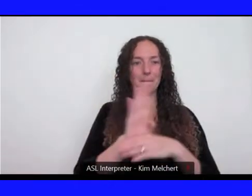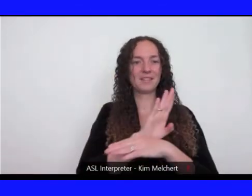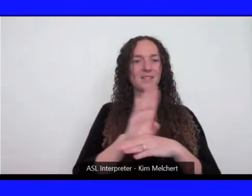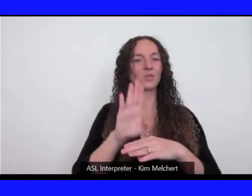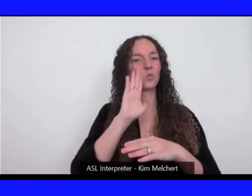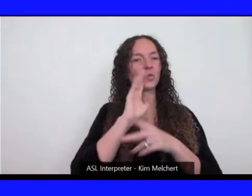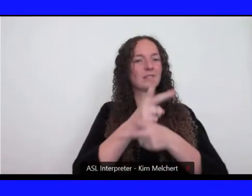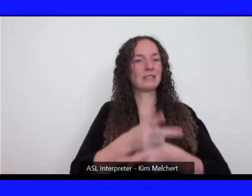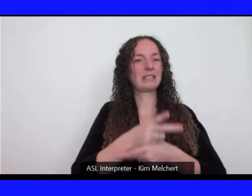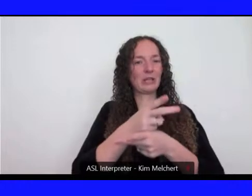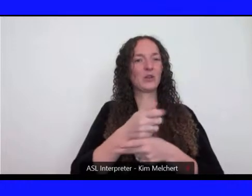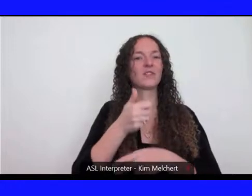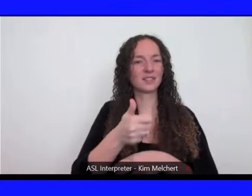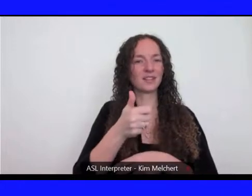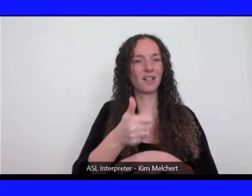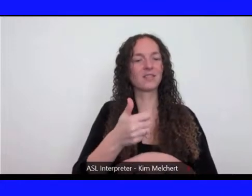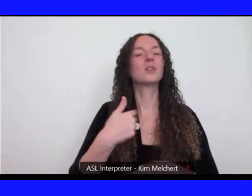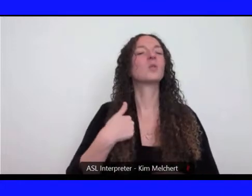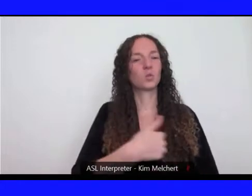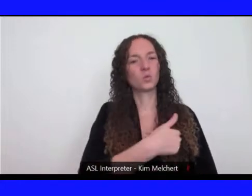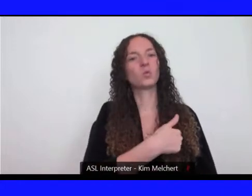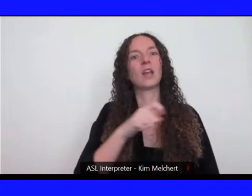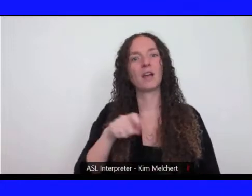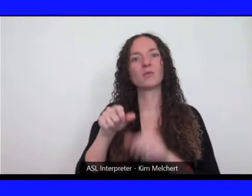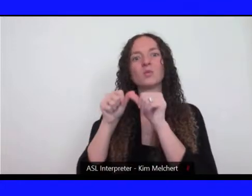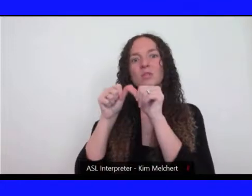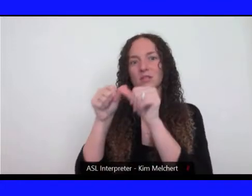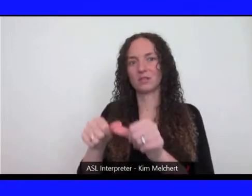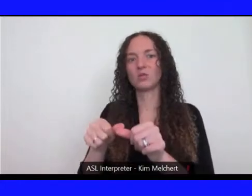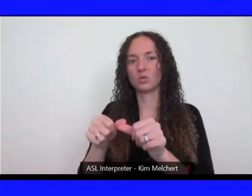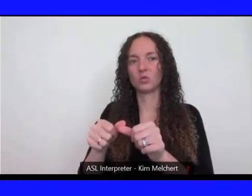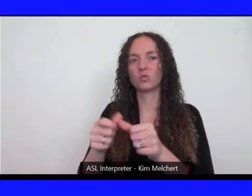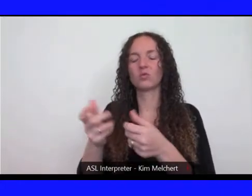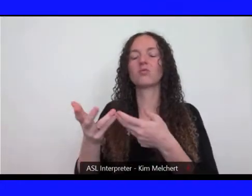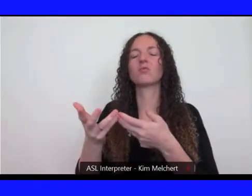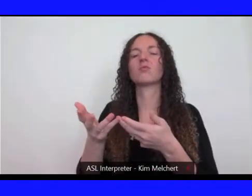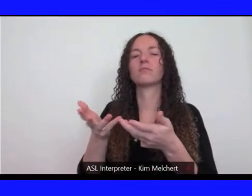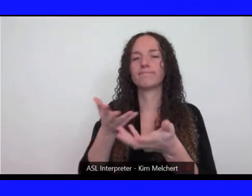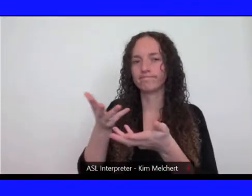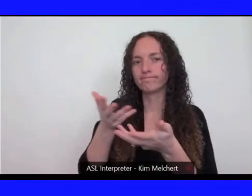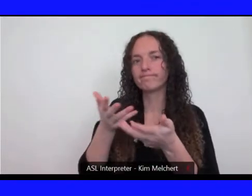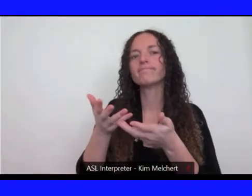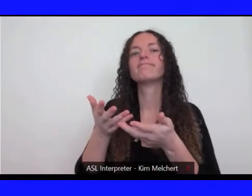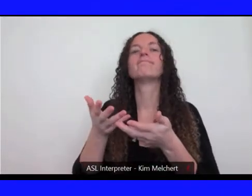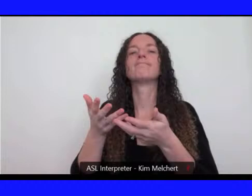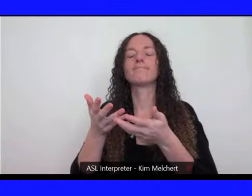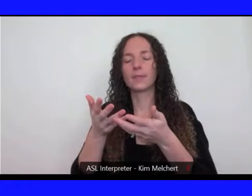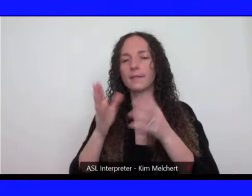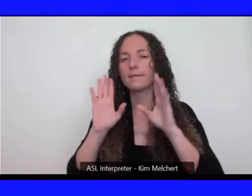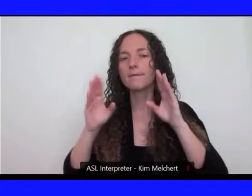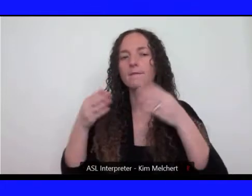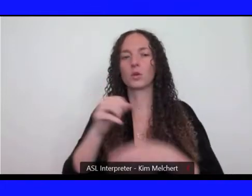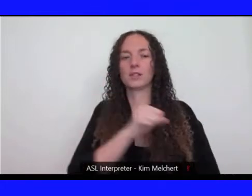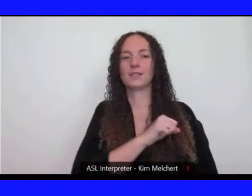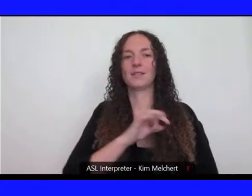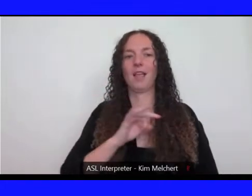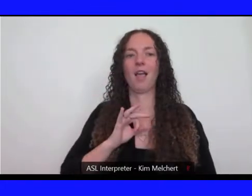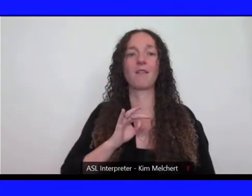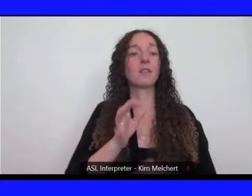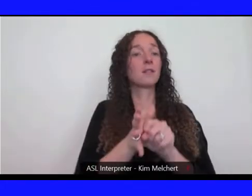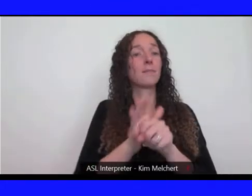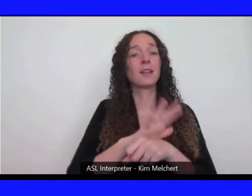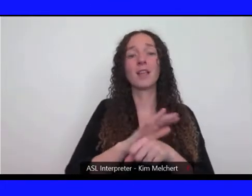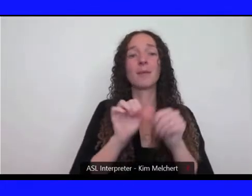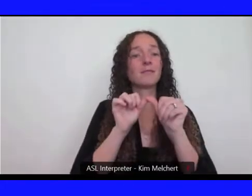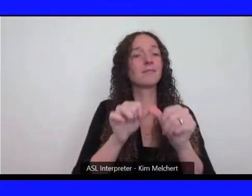And answer the phone with a happier demeanor and right, have more to give,